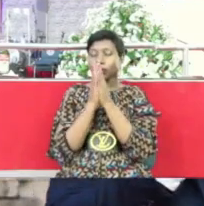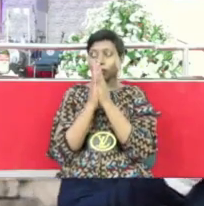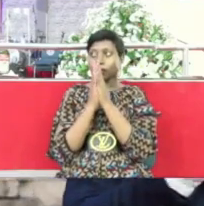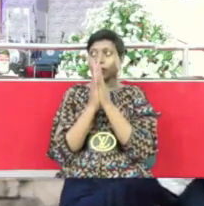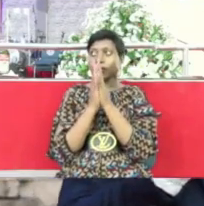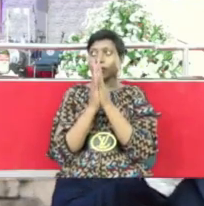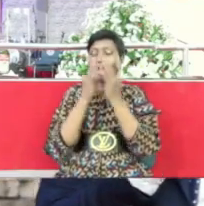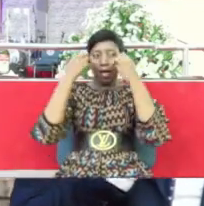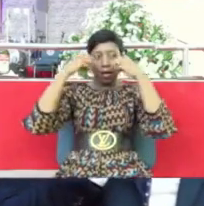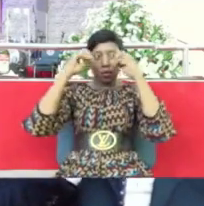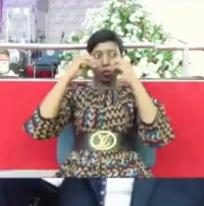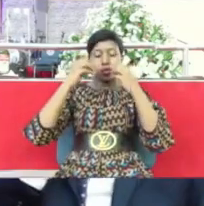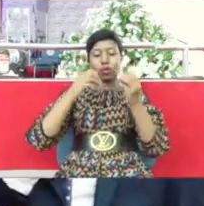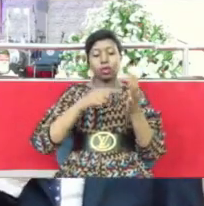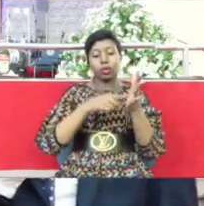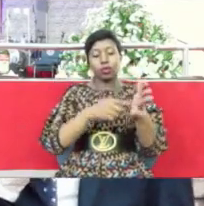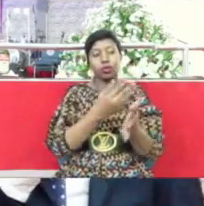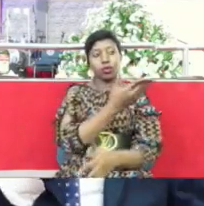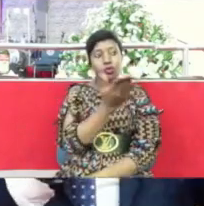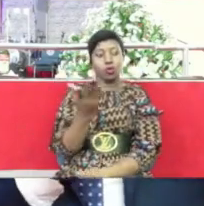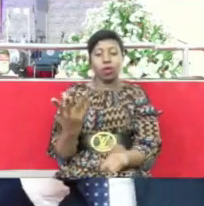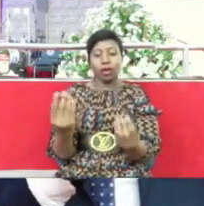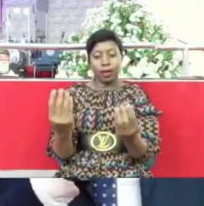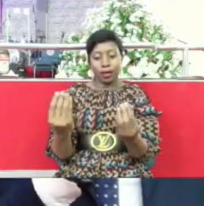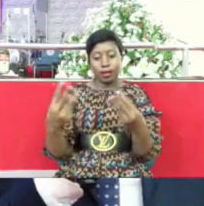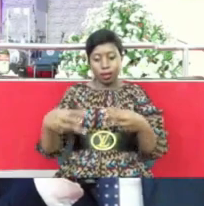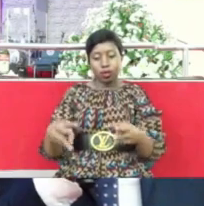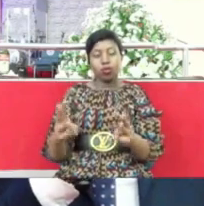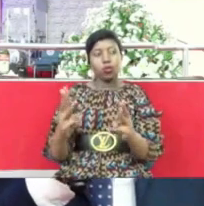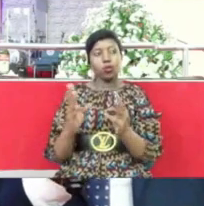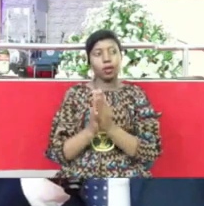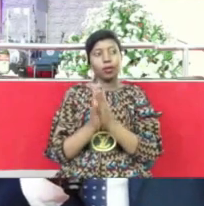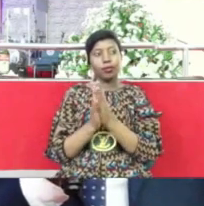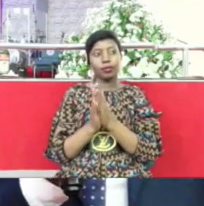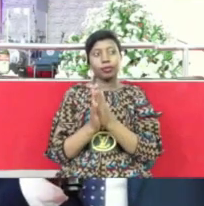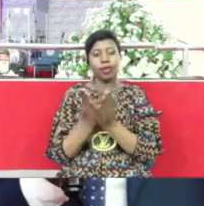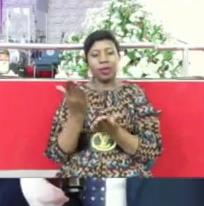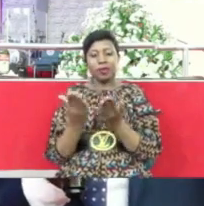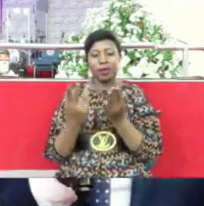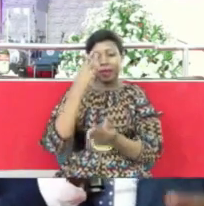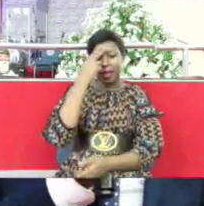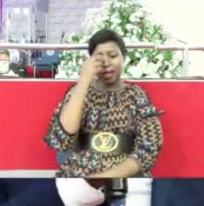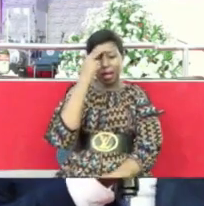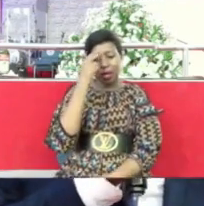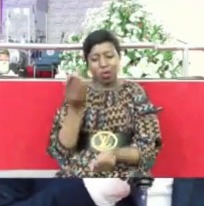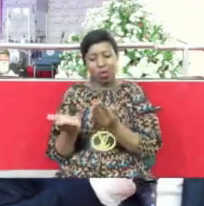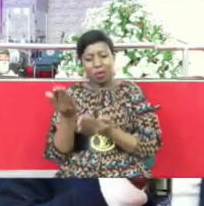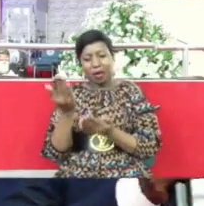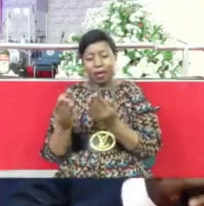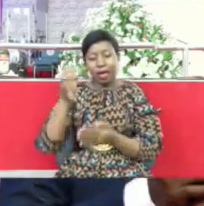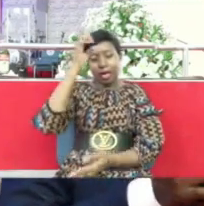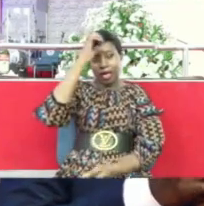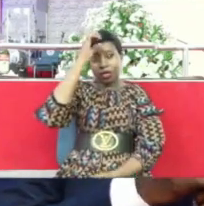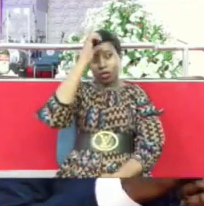Anaweza kupitisha Narok, ama kupitisha Eldoret, ama kupitishie Fort Tanan. Unaenda Kisumu.